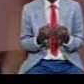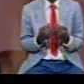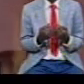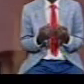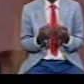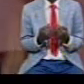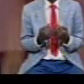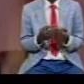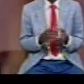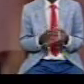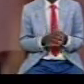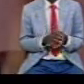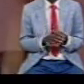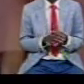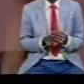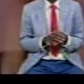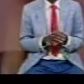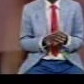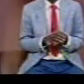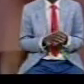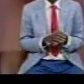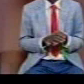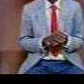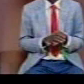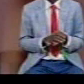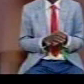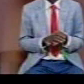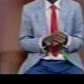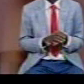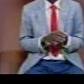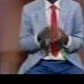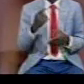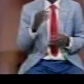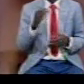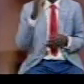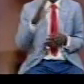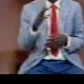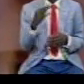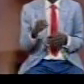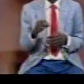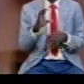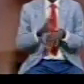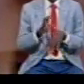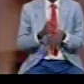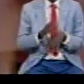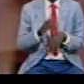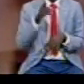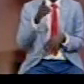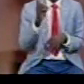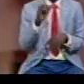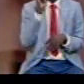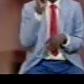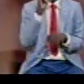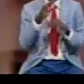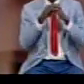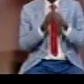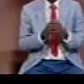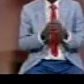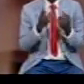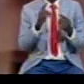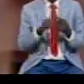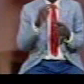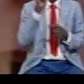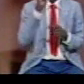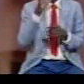And the coordinator, the pastor of my church, he came to our house. When